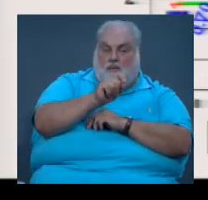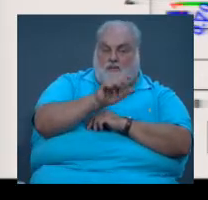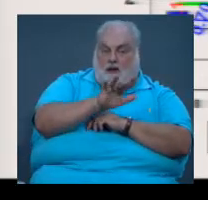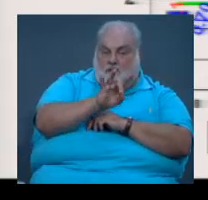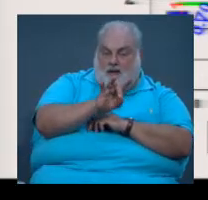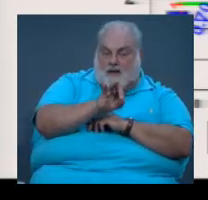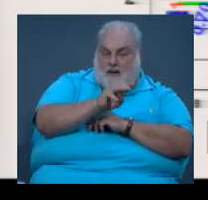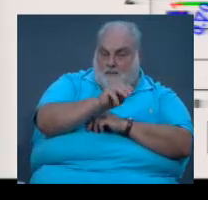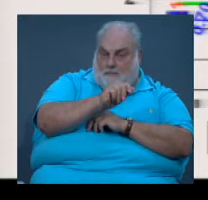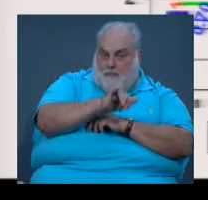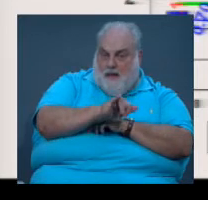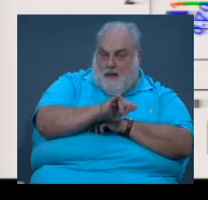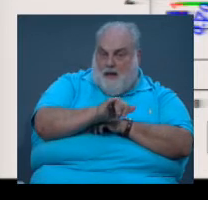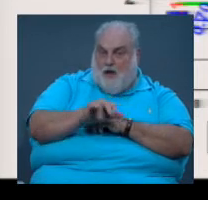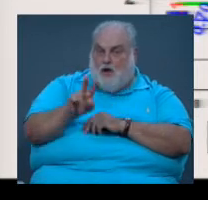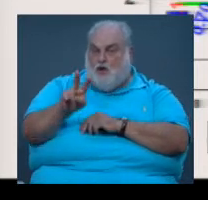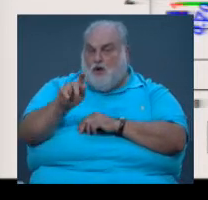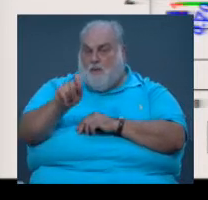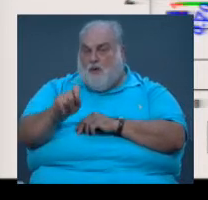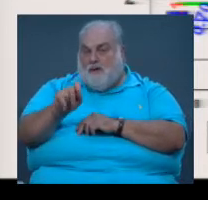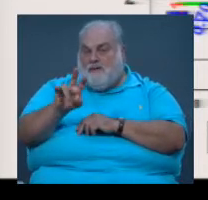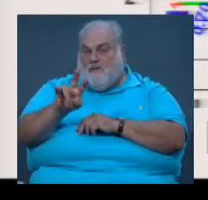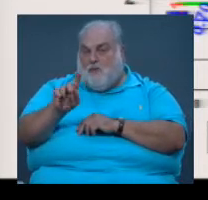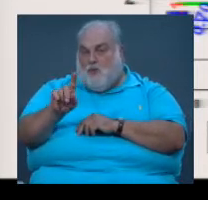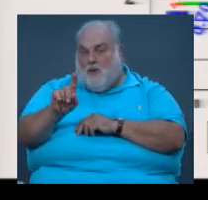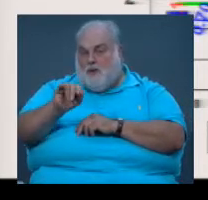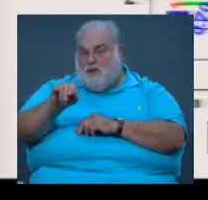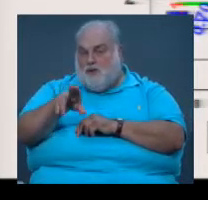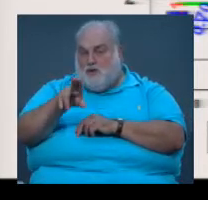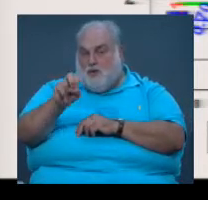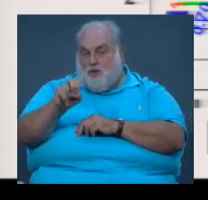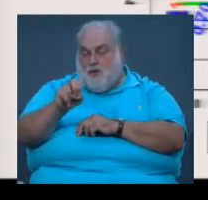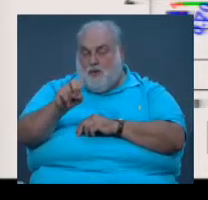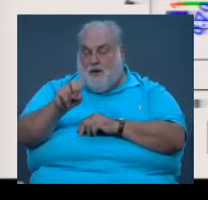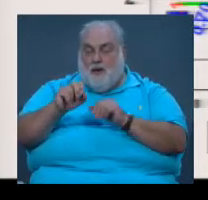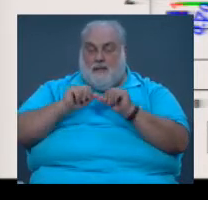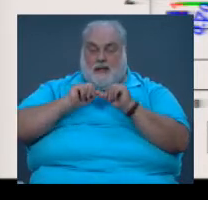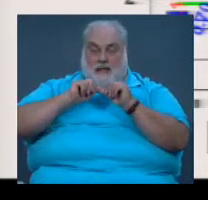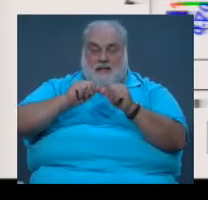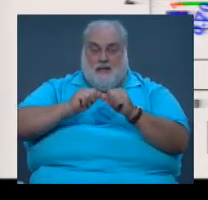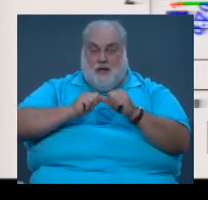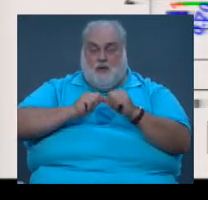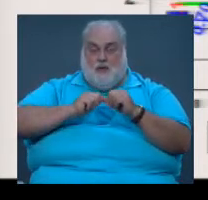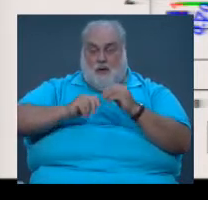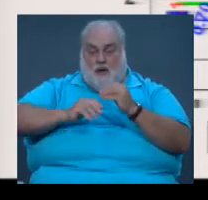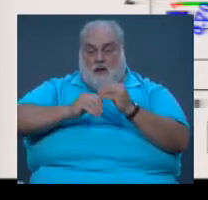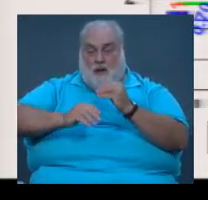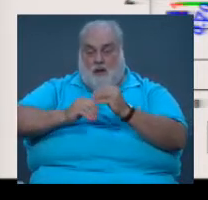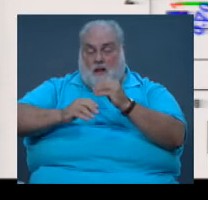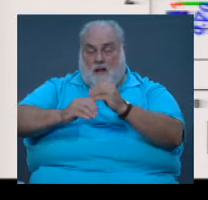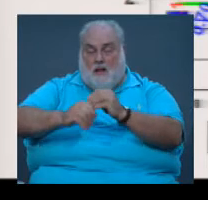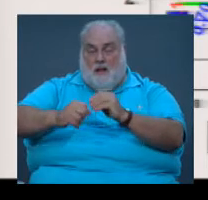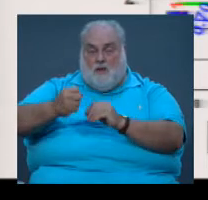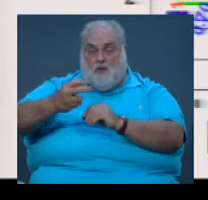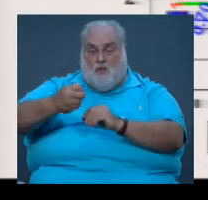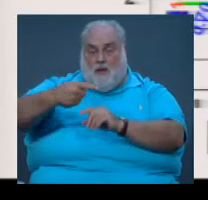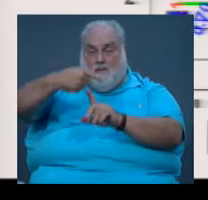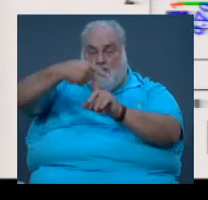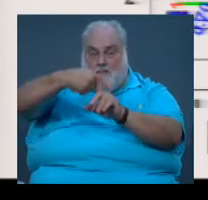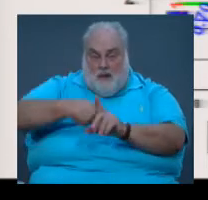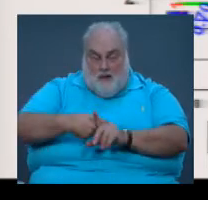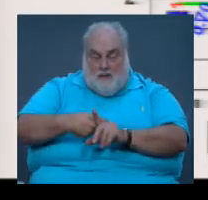and 2.71% in June. The rolling 12 months, we've seen growth of 2.85%, and that does